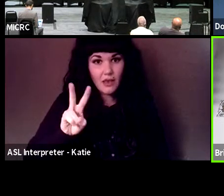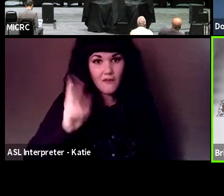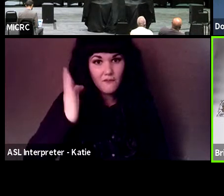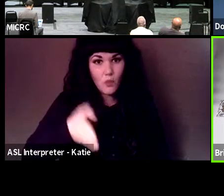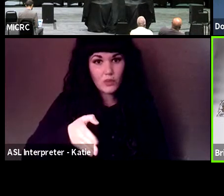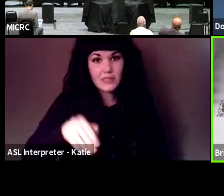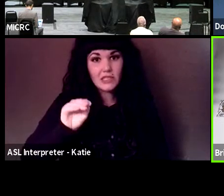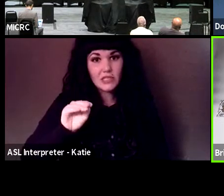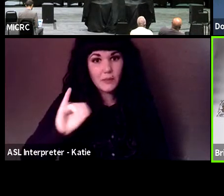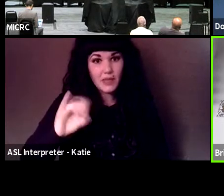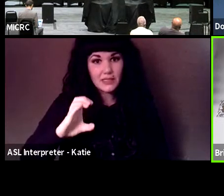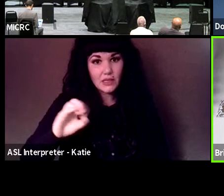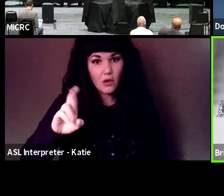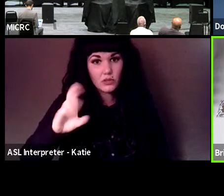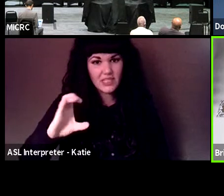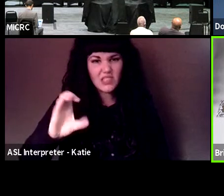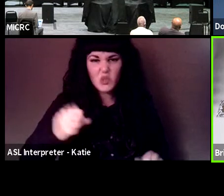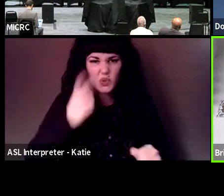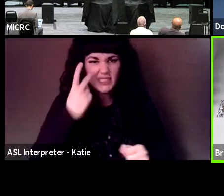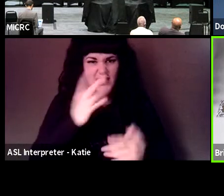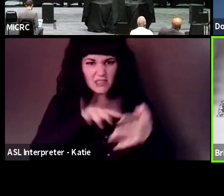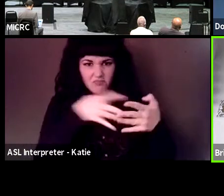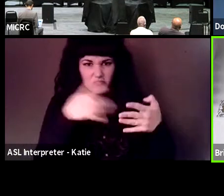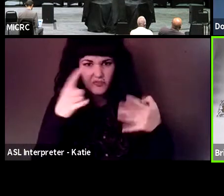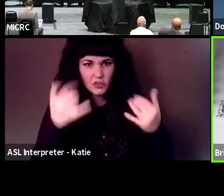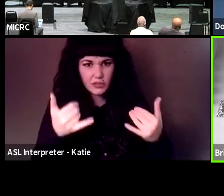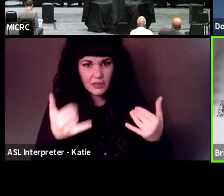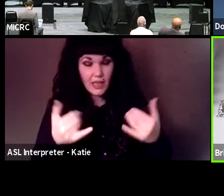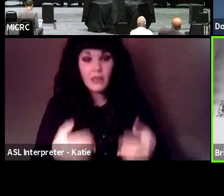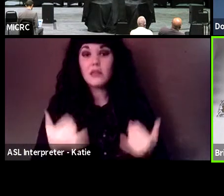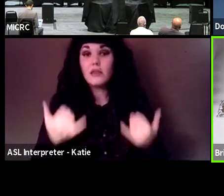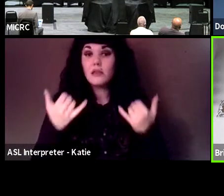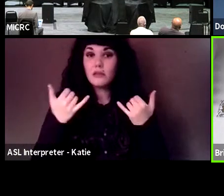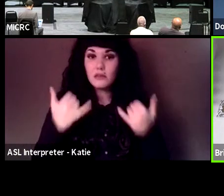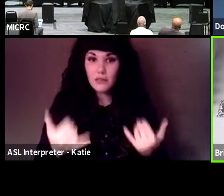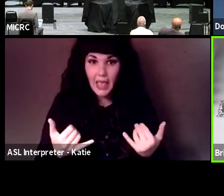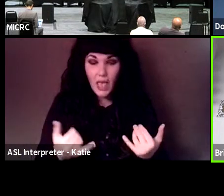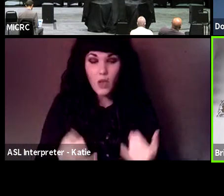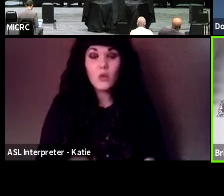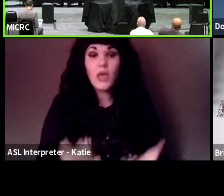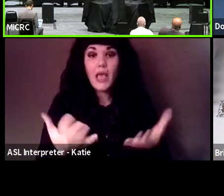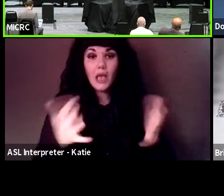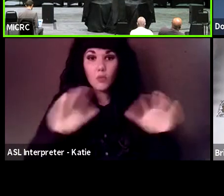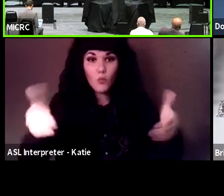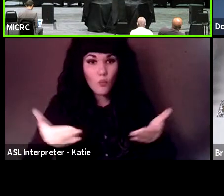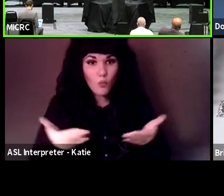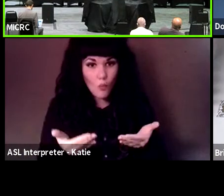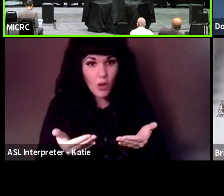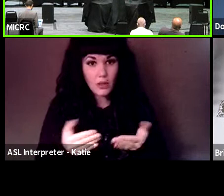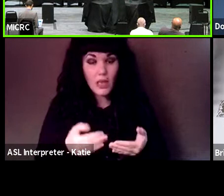www.michigan.gov/MICRC. I would now entertain a motion to approve the meeting agenda. So moved.